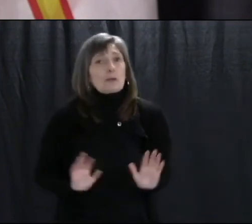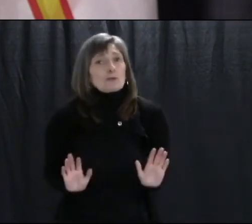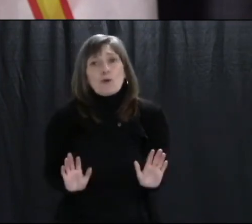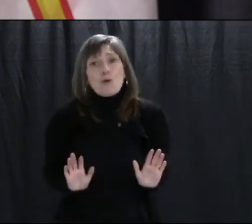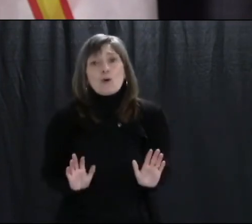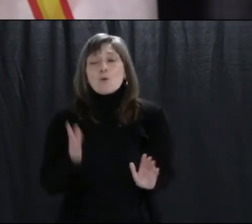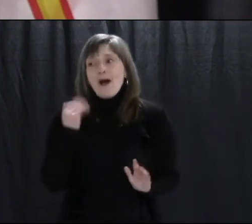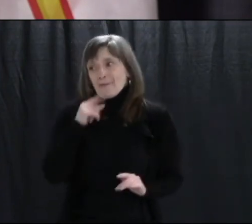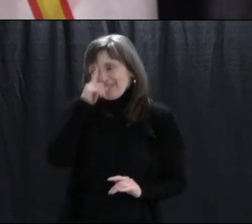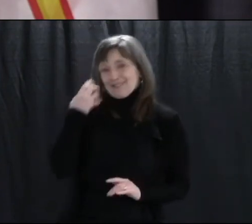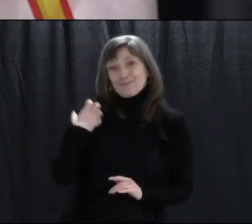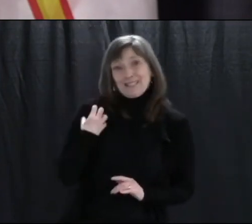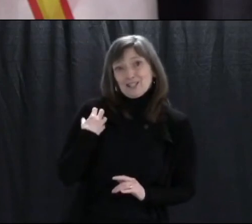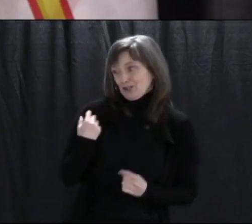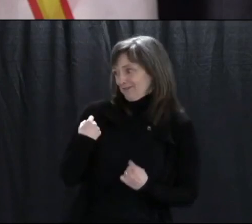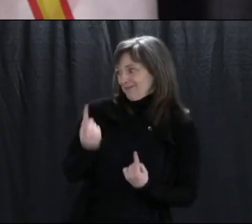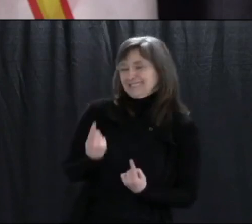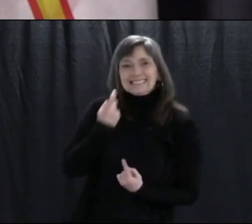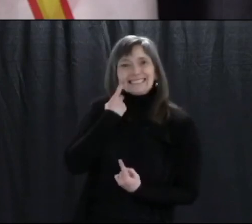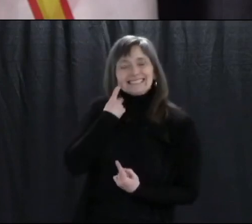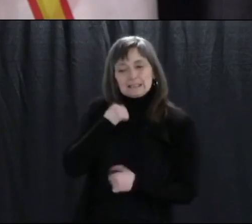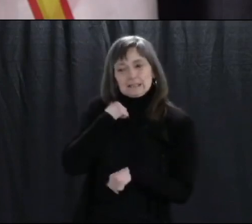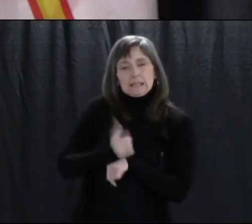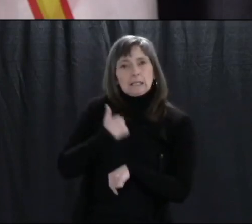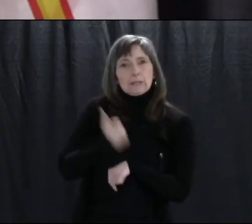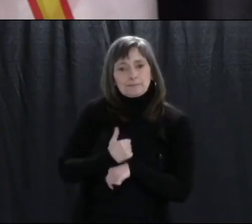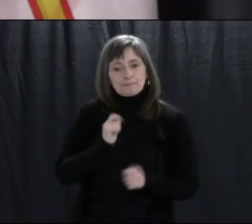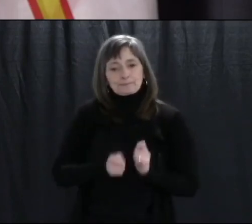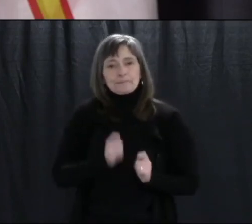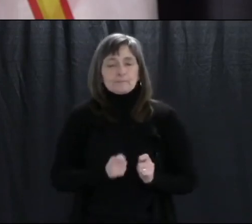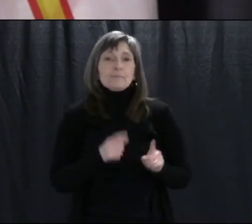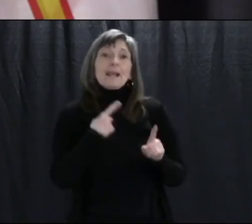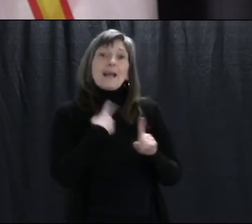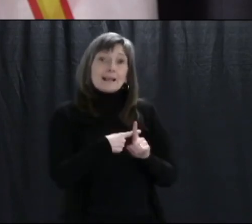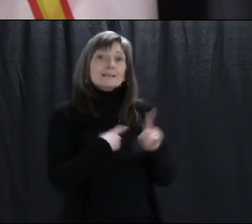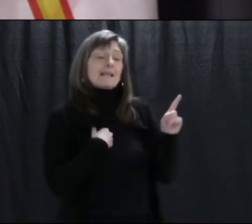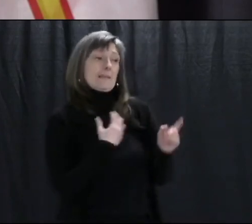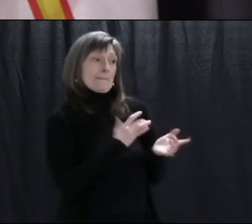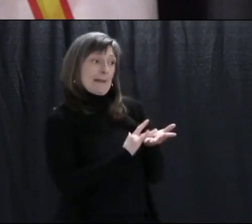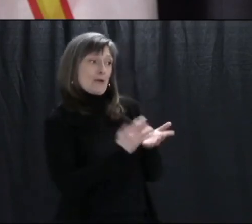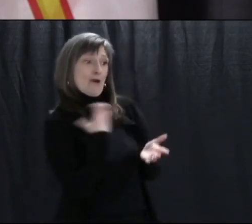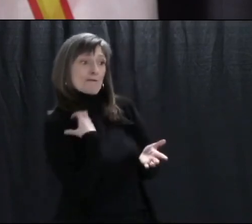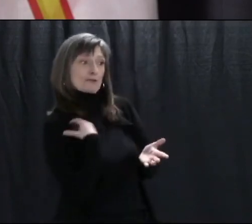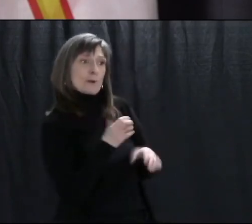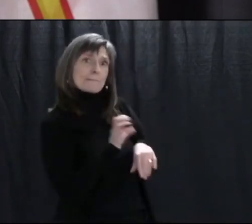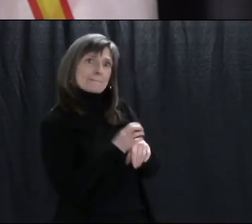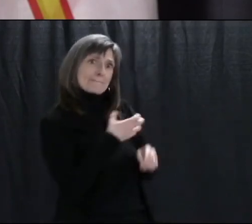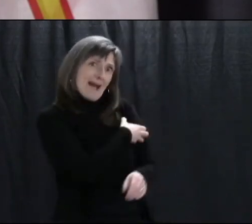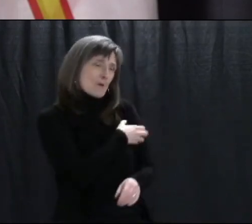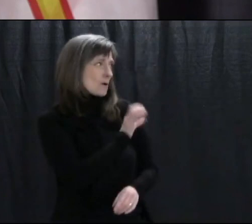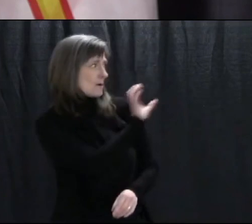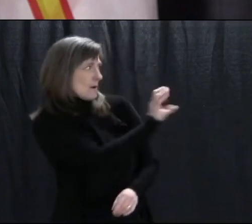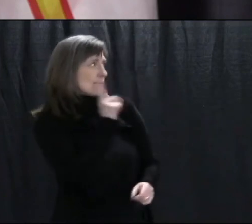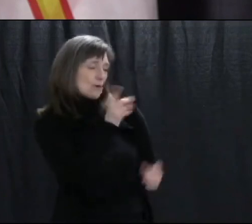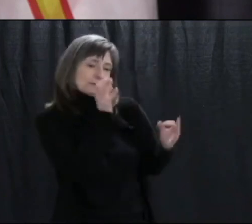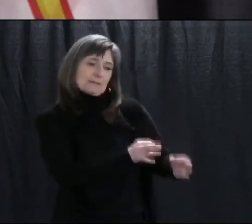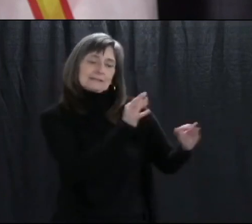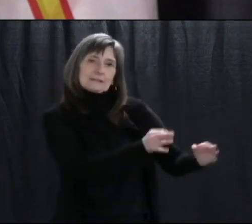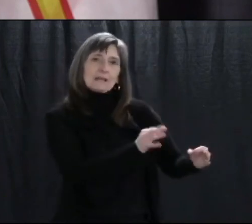minister, and indeed the amendments that have been put in place by the chief medical officer, that we are in a position where other provinces,